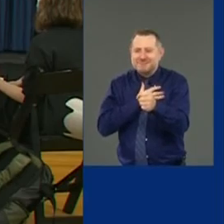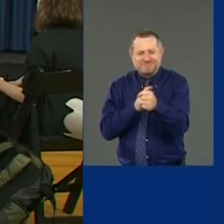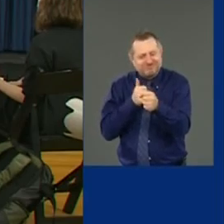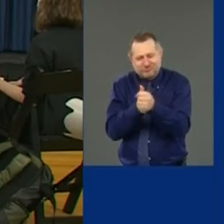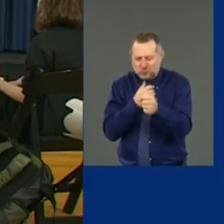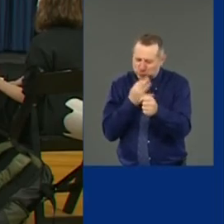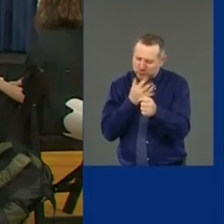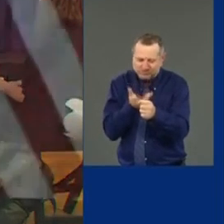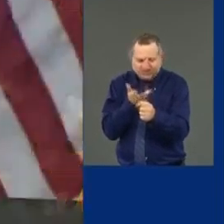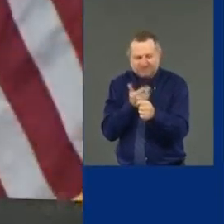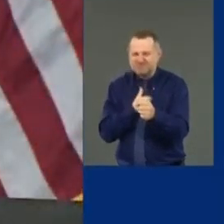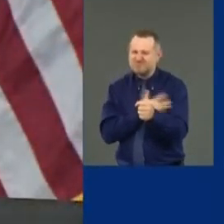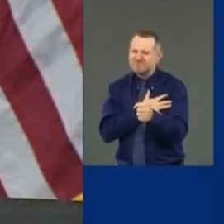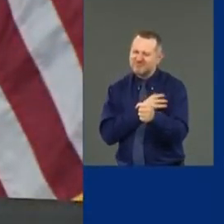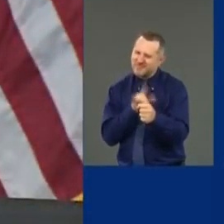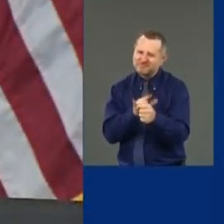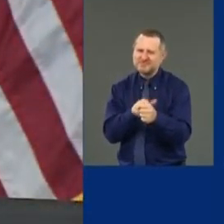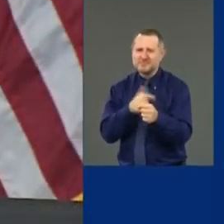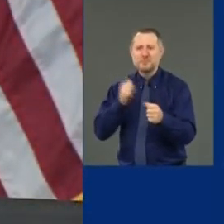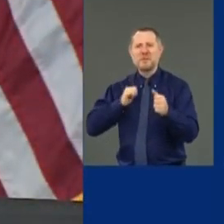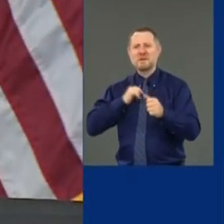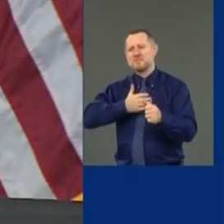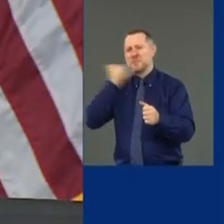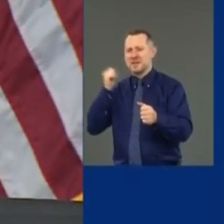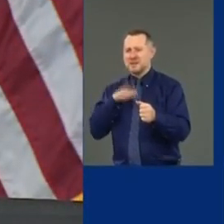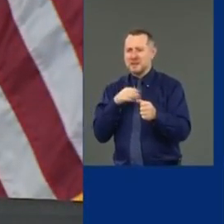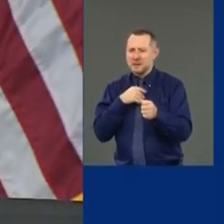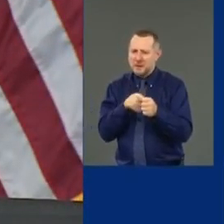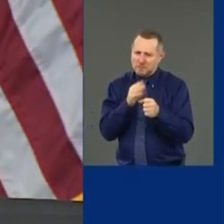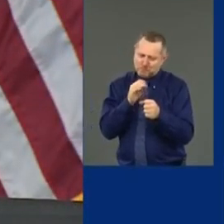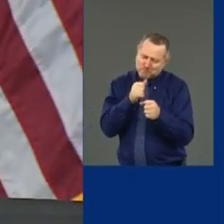better than the last time, microphone. I will never take you for granted.